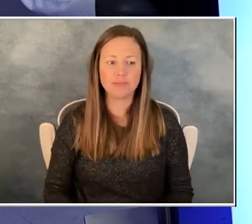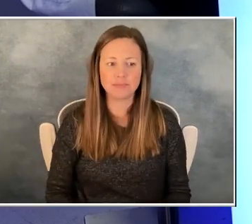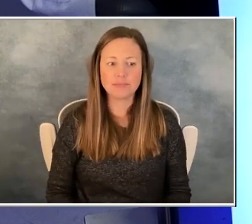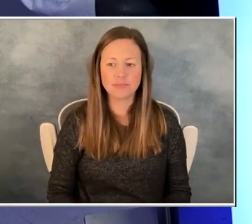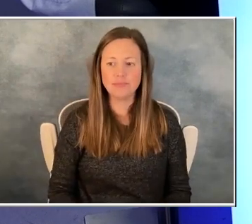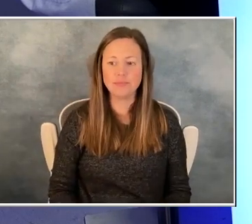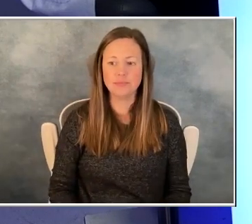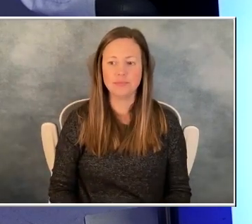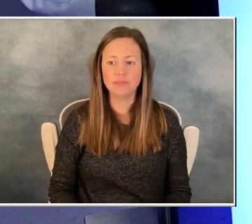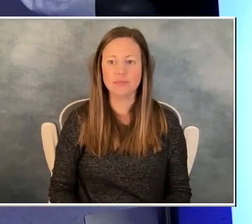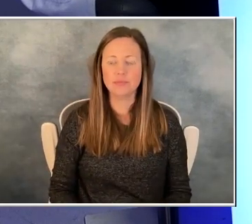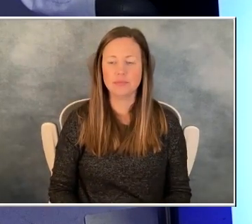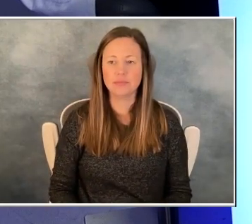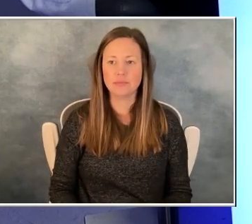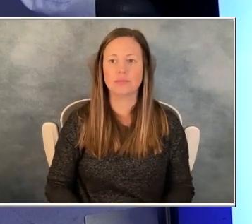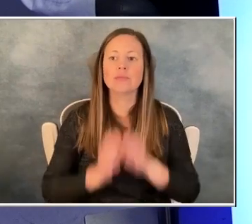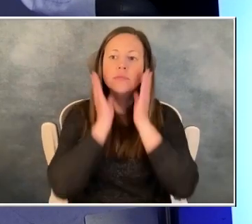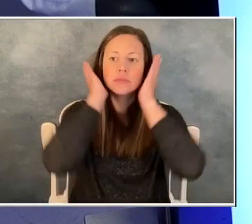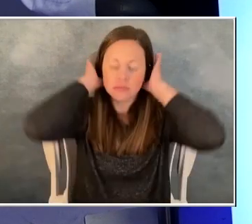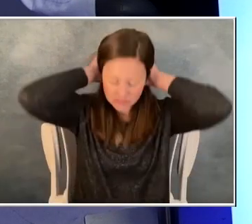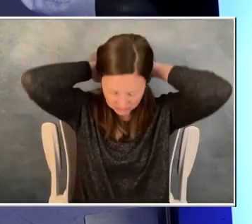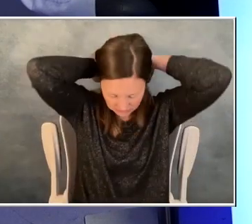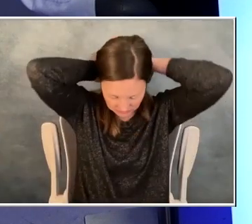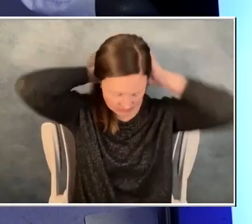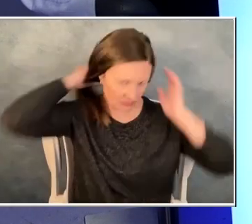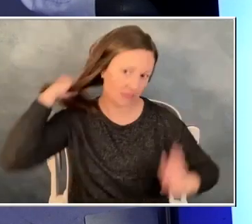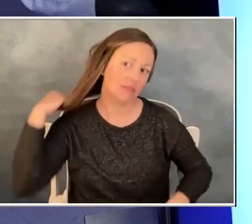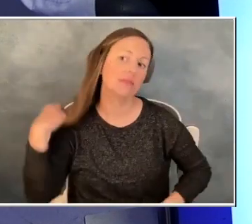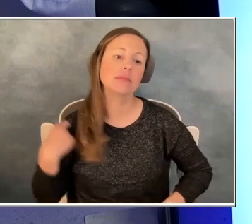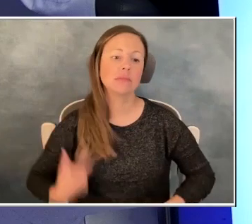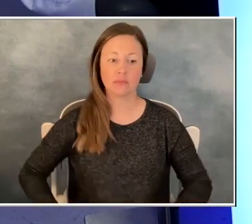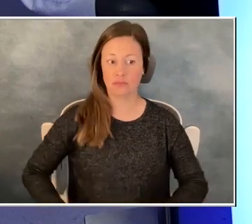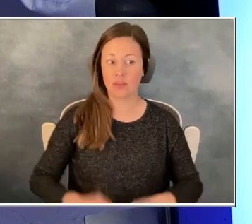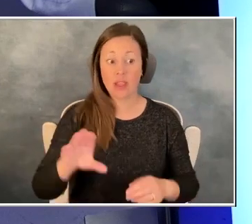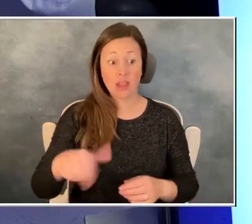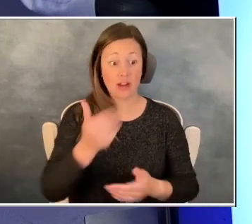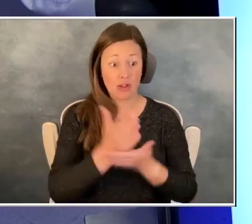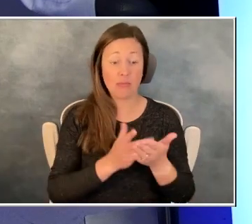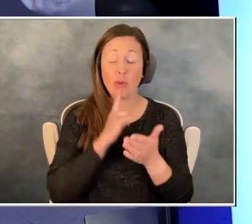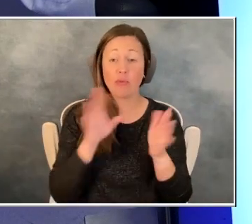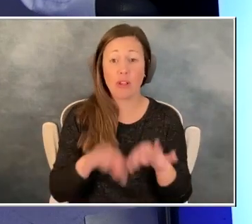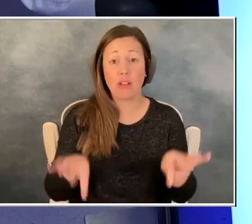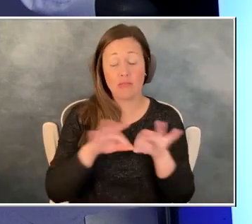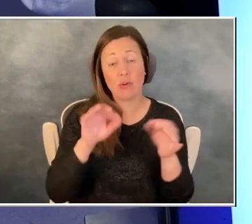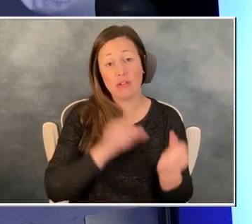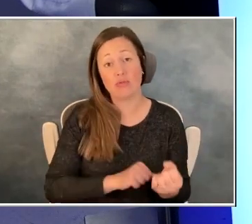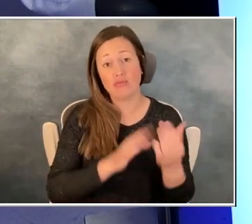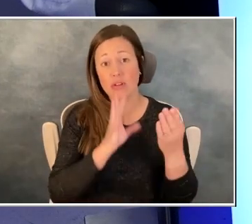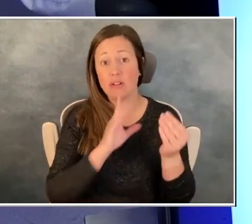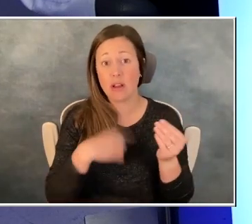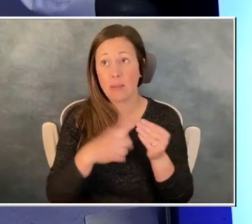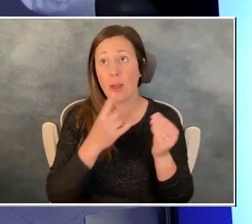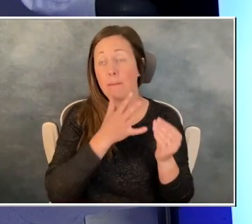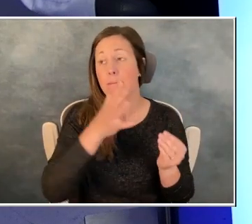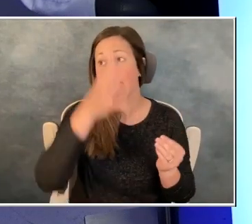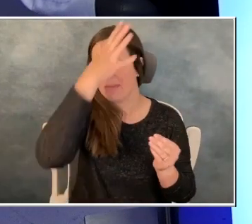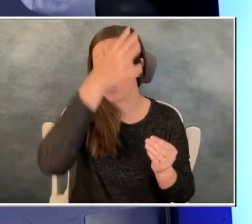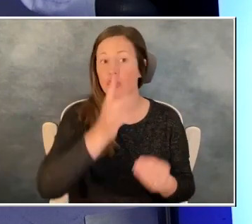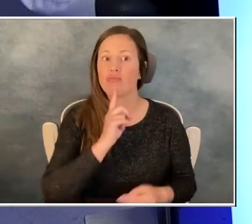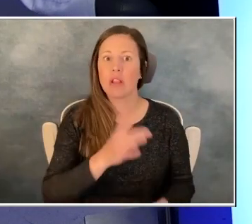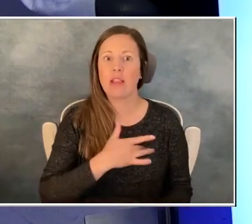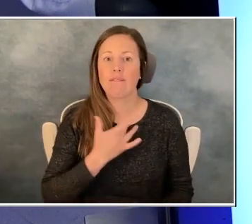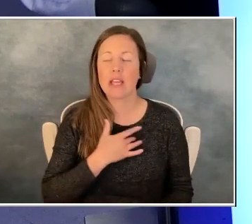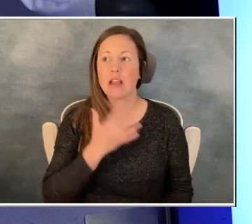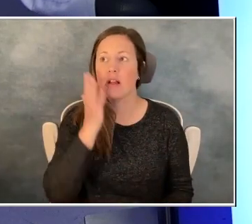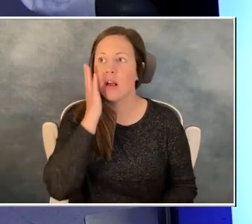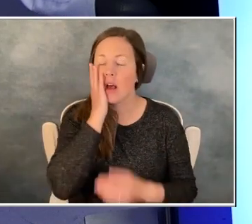this that we want to address, which is parents and caregivers feel so ashamed when this